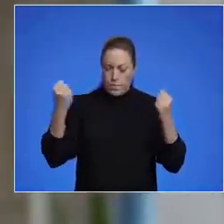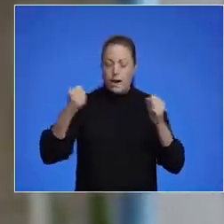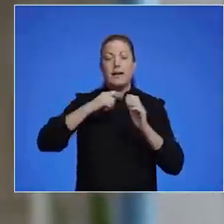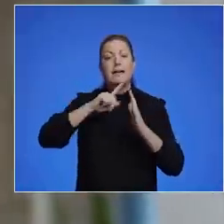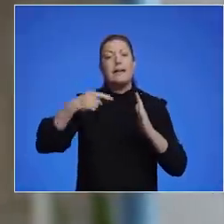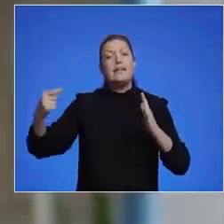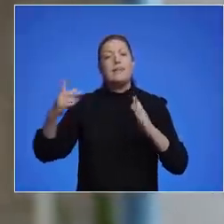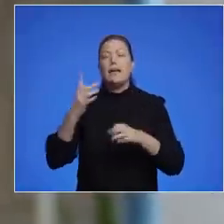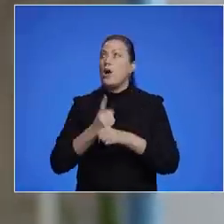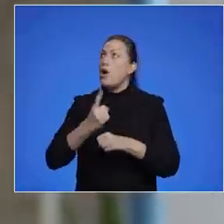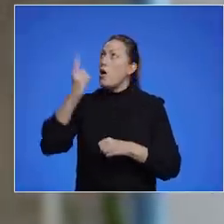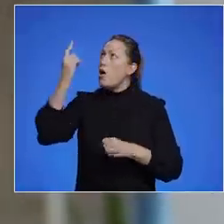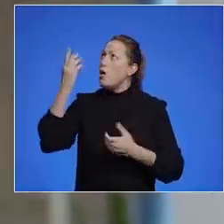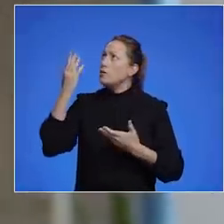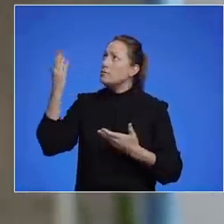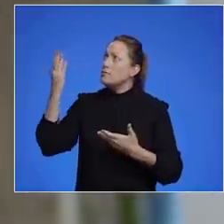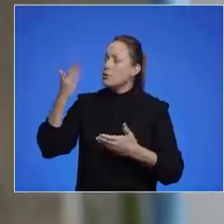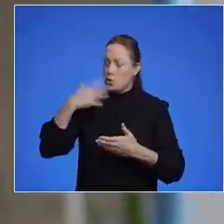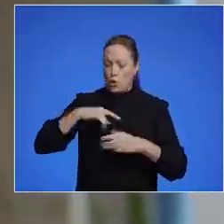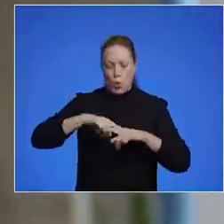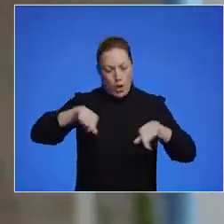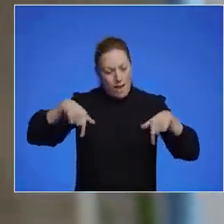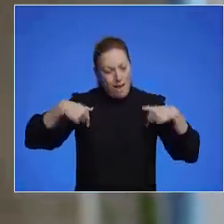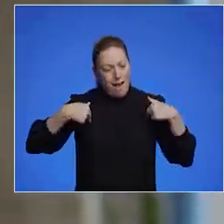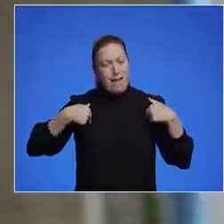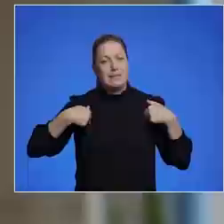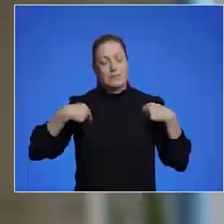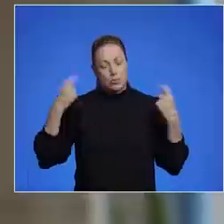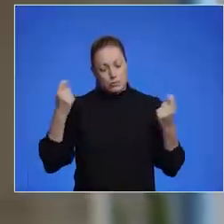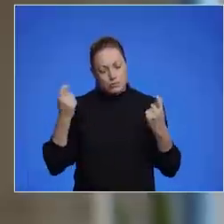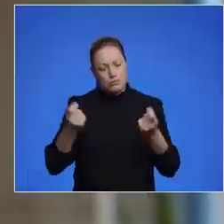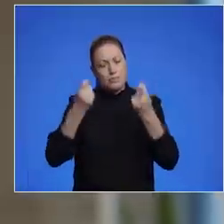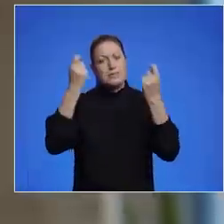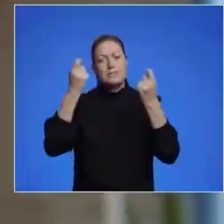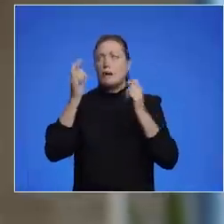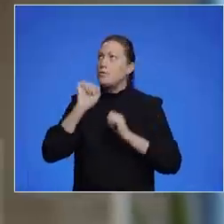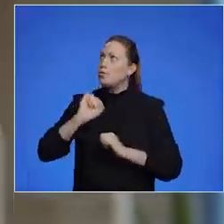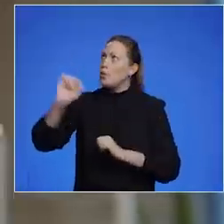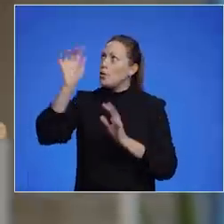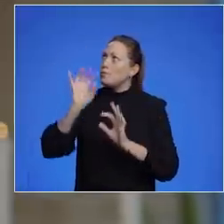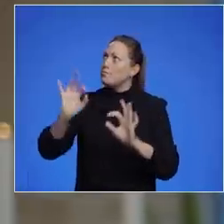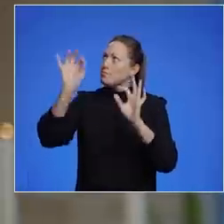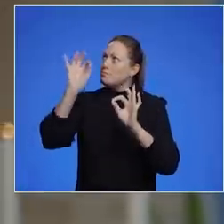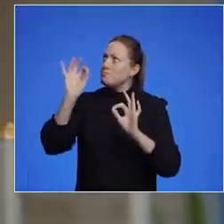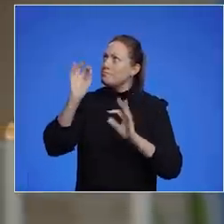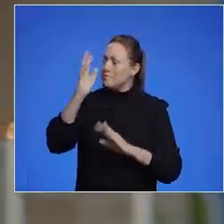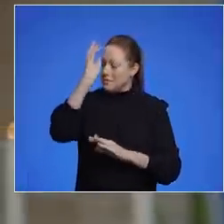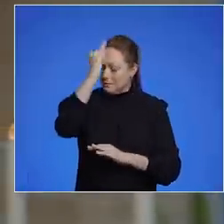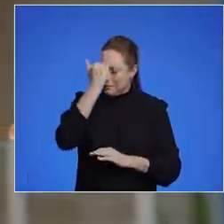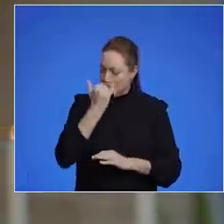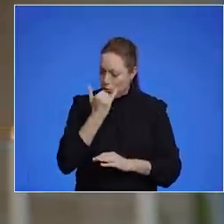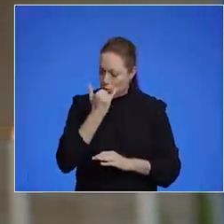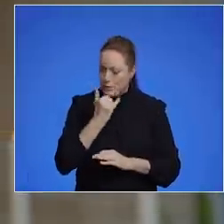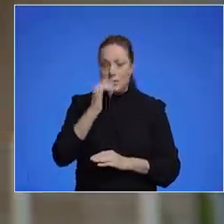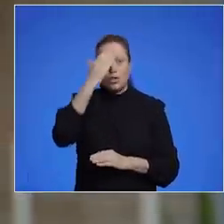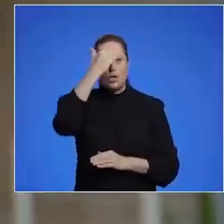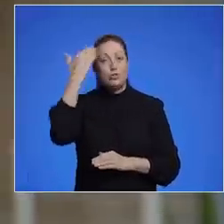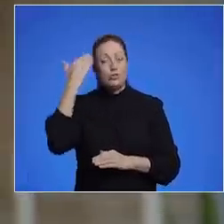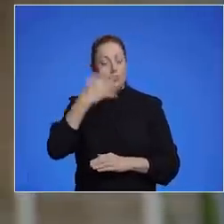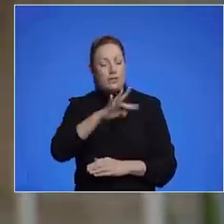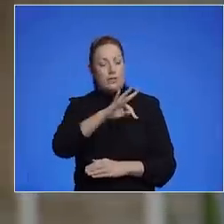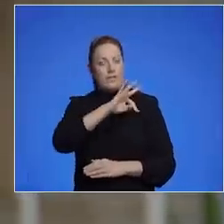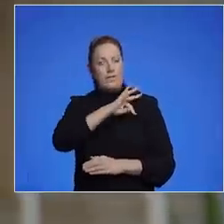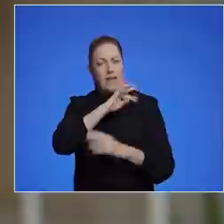Almighty and ever-living God, who allow those on earth to celebrate divine mysteries, grant, we pray, that Christian hope may draw